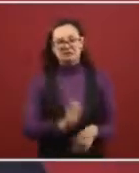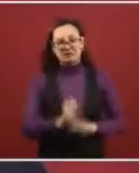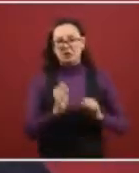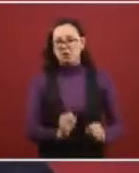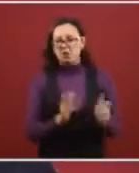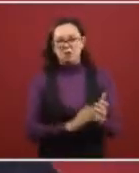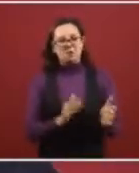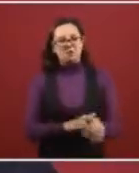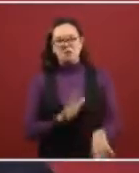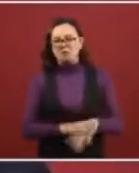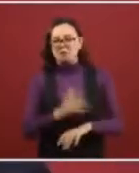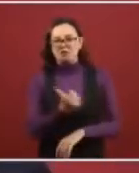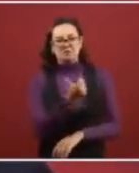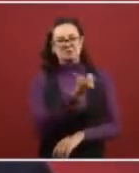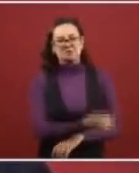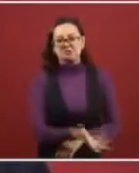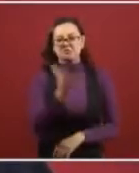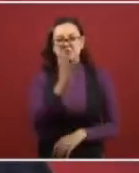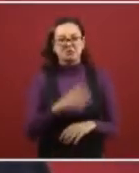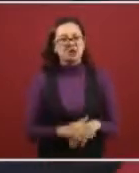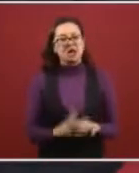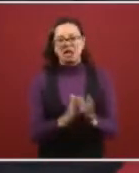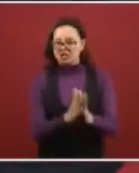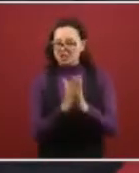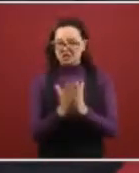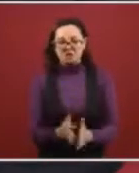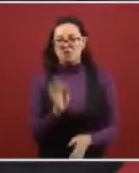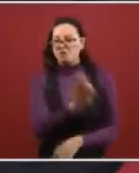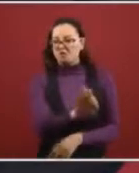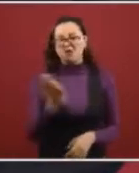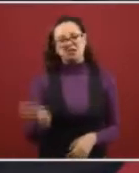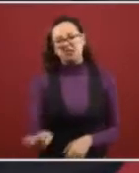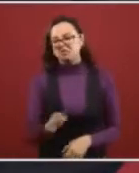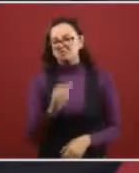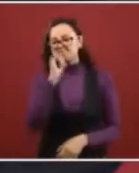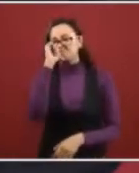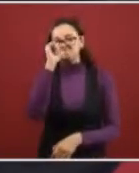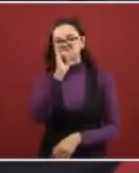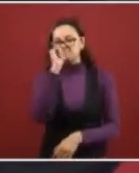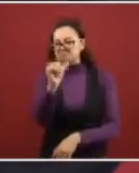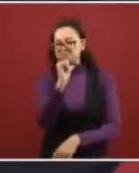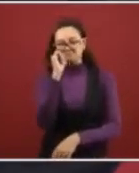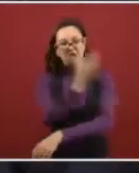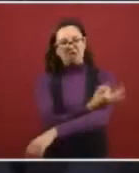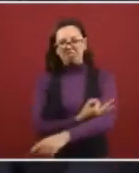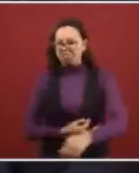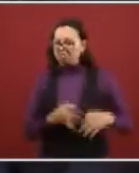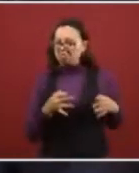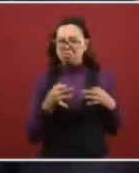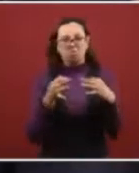we buy the paper que los libros de texto no iban a estar a tiempo. Textbooks would not be ready on time.